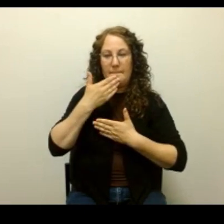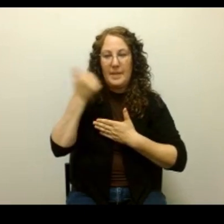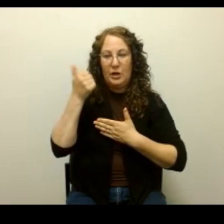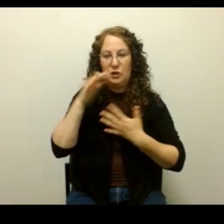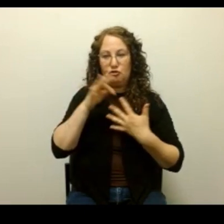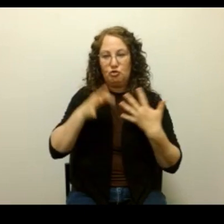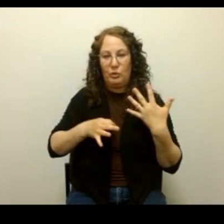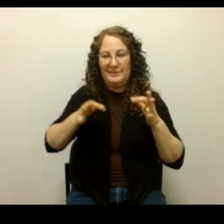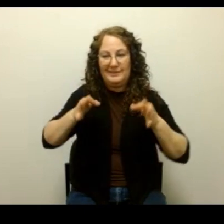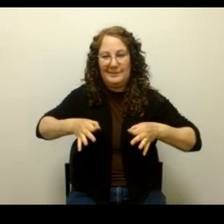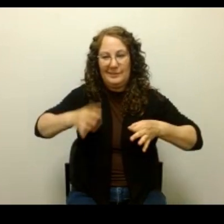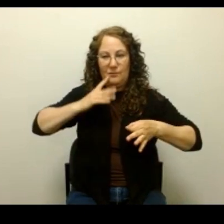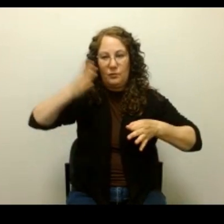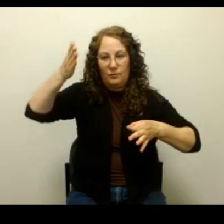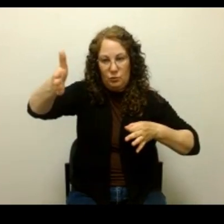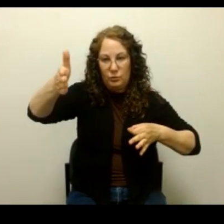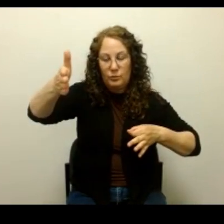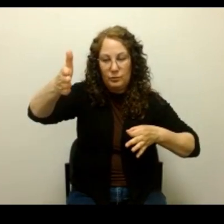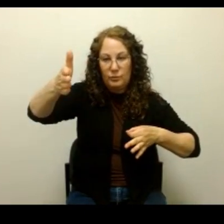future.